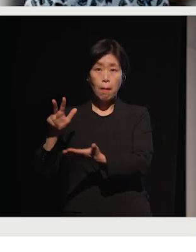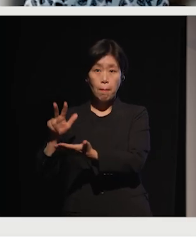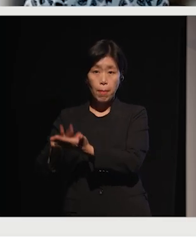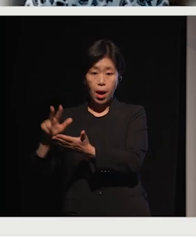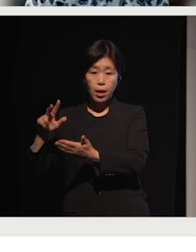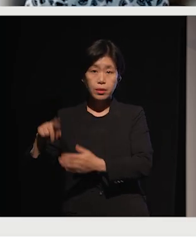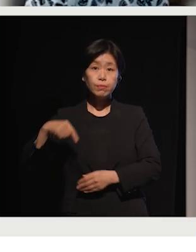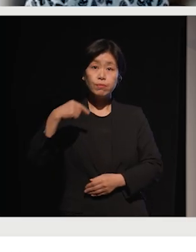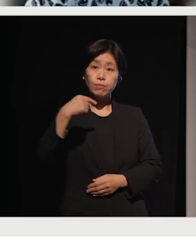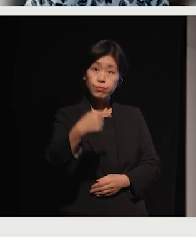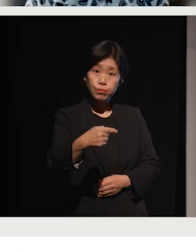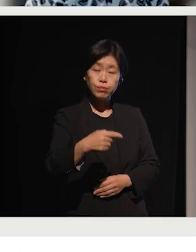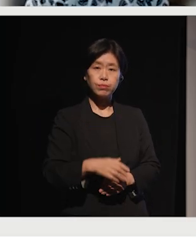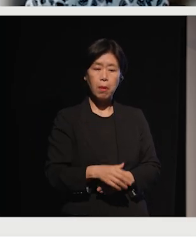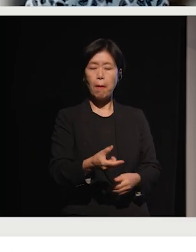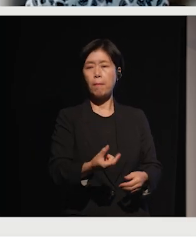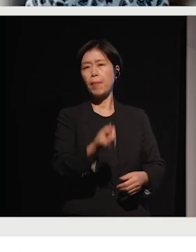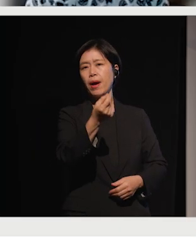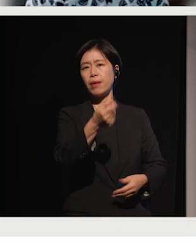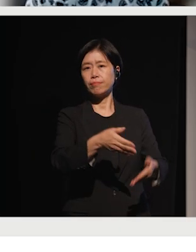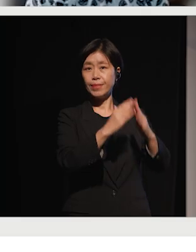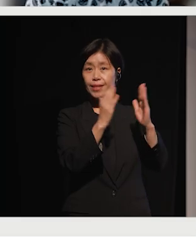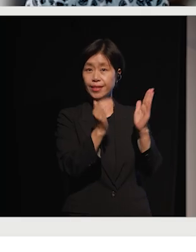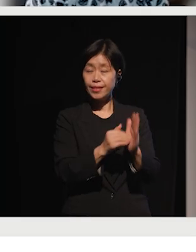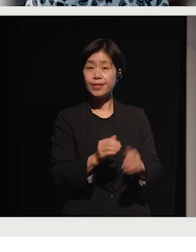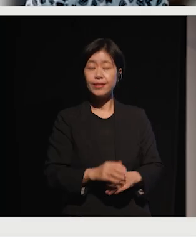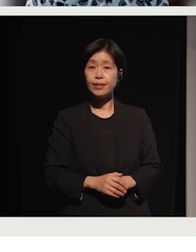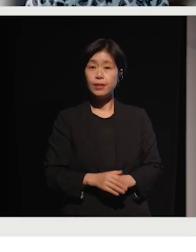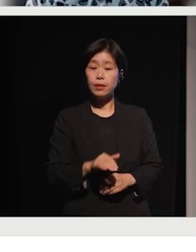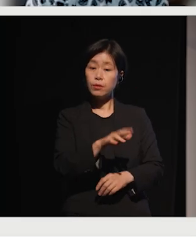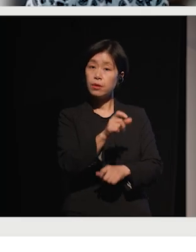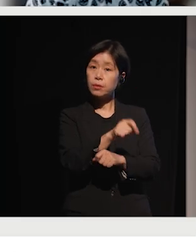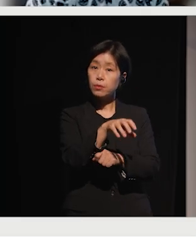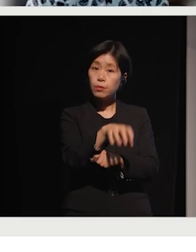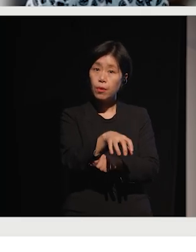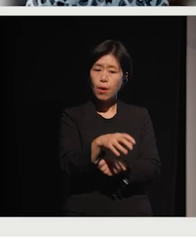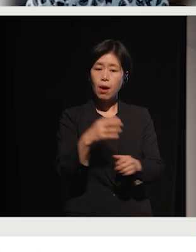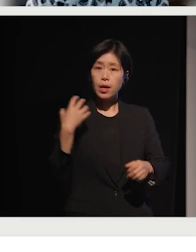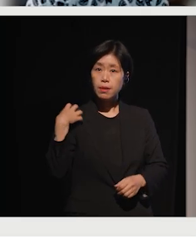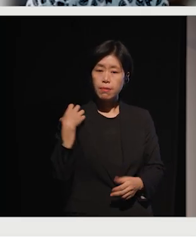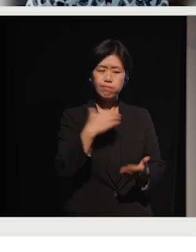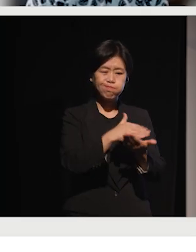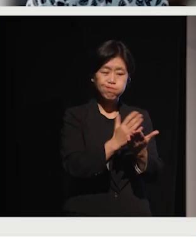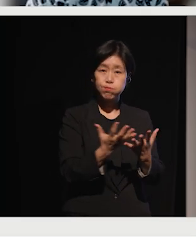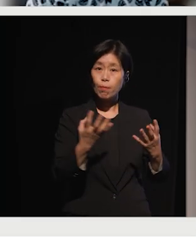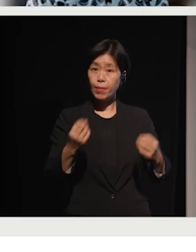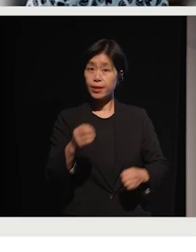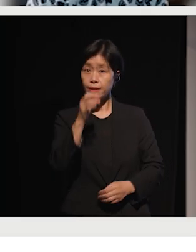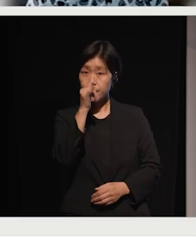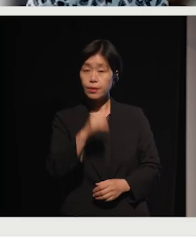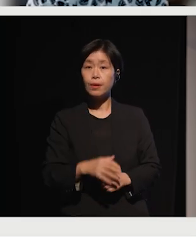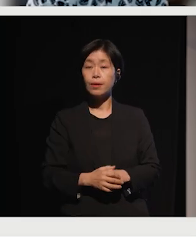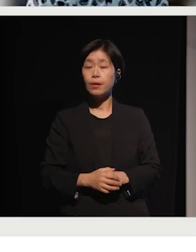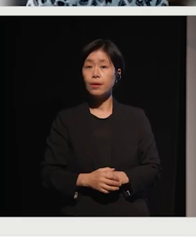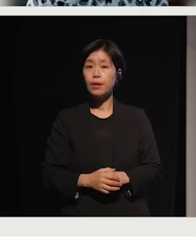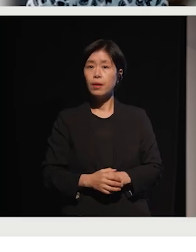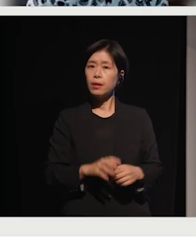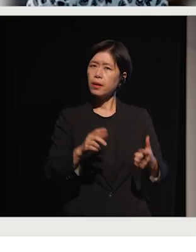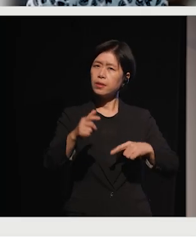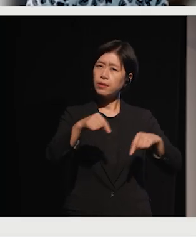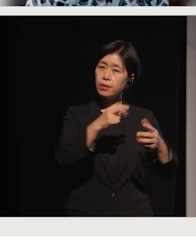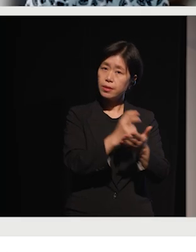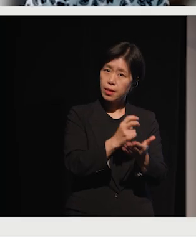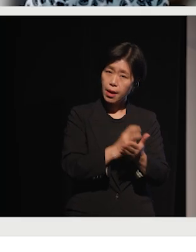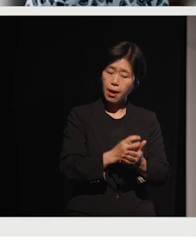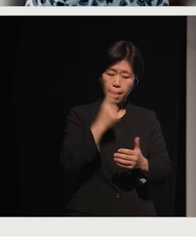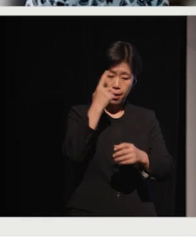is responsible for a lot of things. A lot of it has to do with policy development, thinking about procedures and